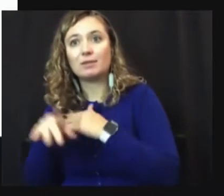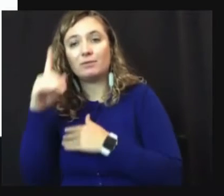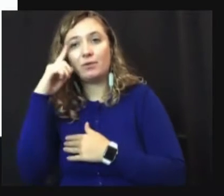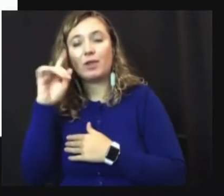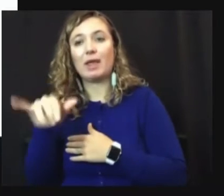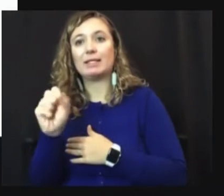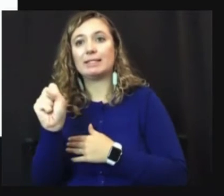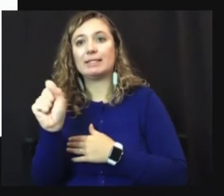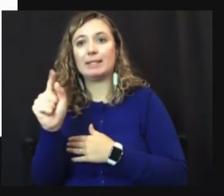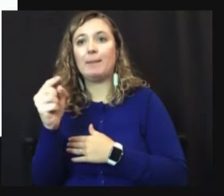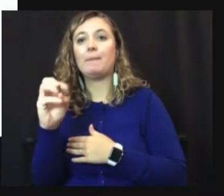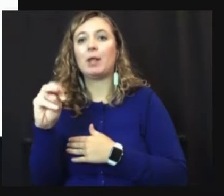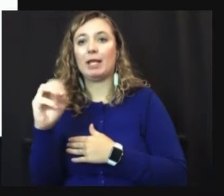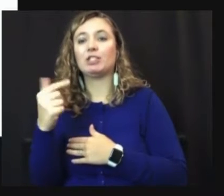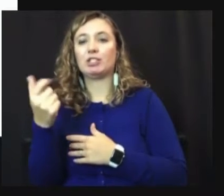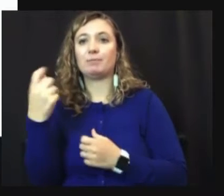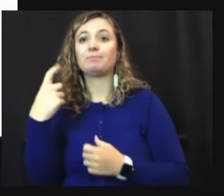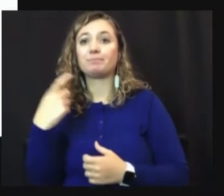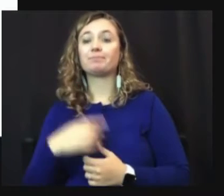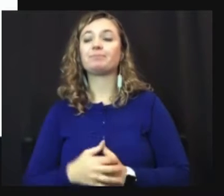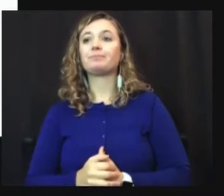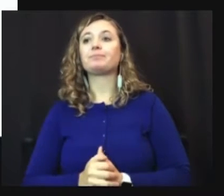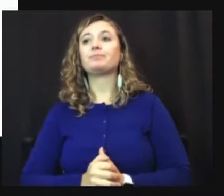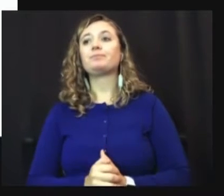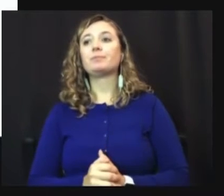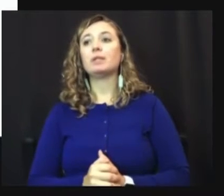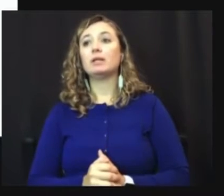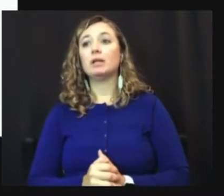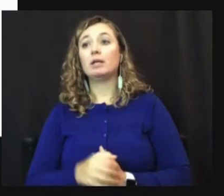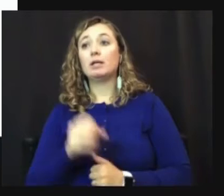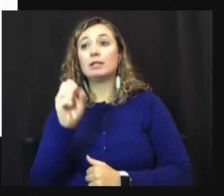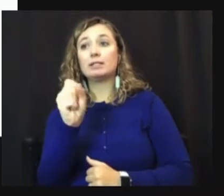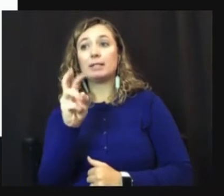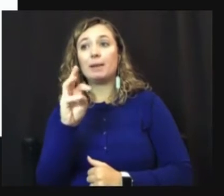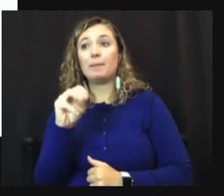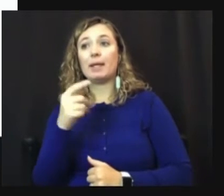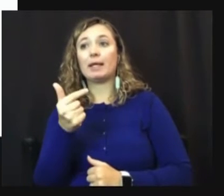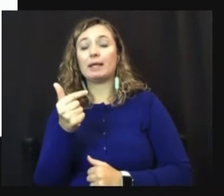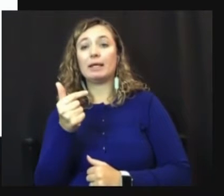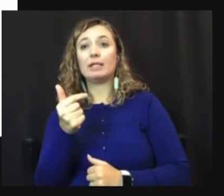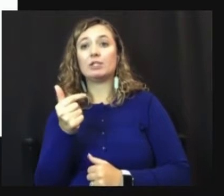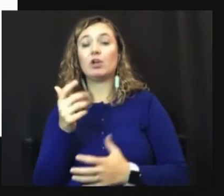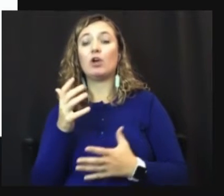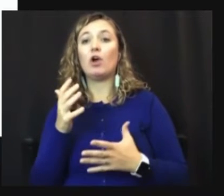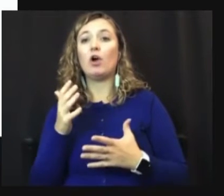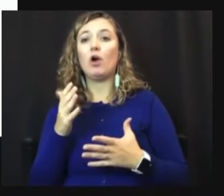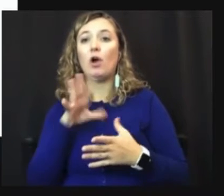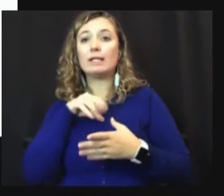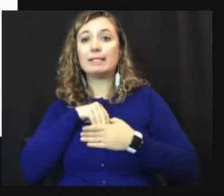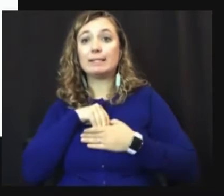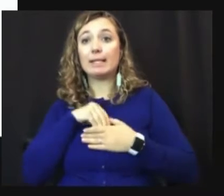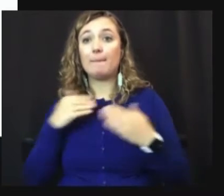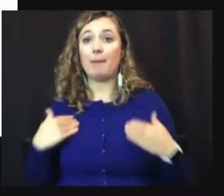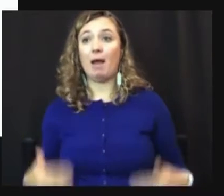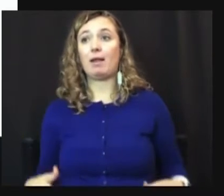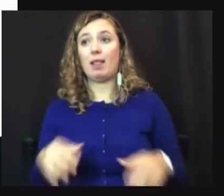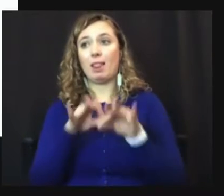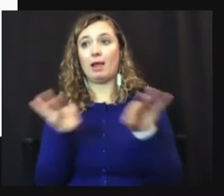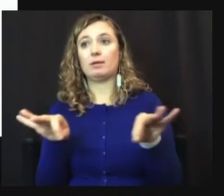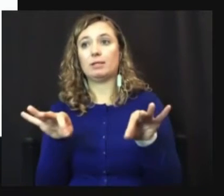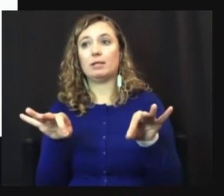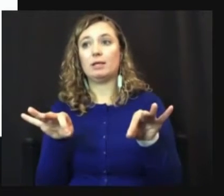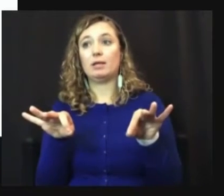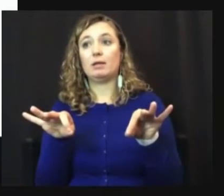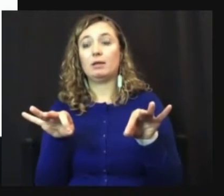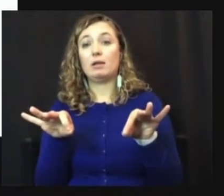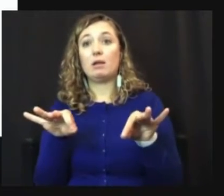Stimming should be seen as autistic body language. In the same way that non-autistic people have signs for happiness,